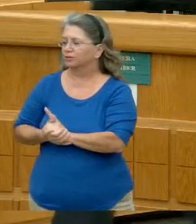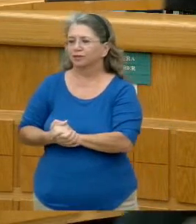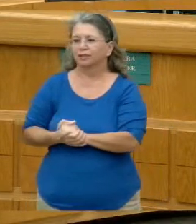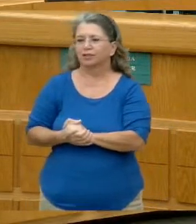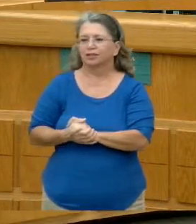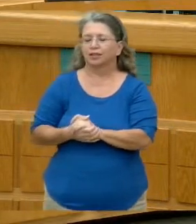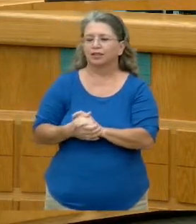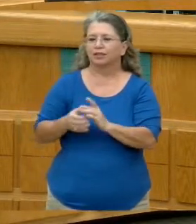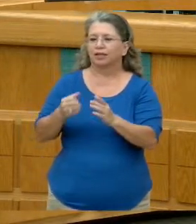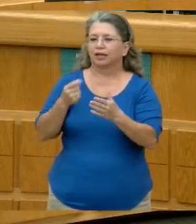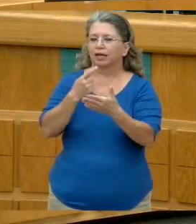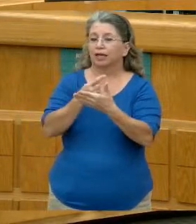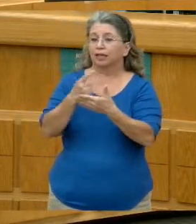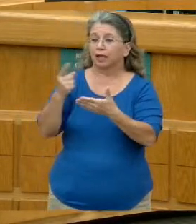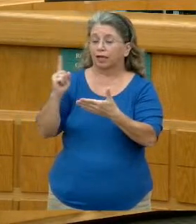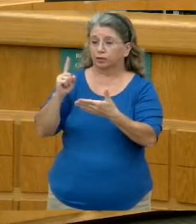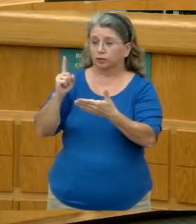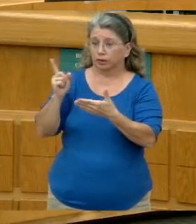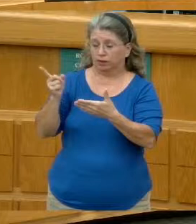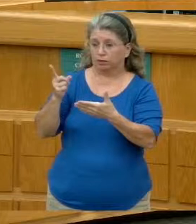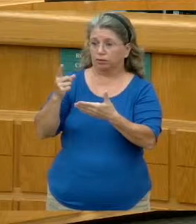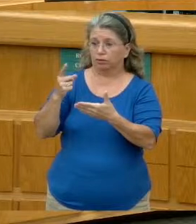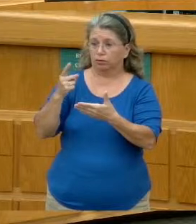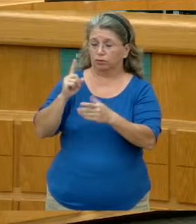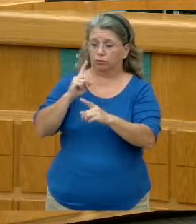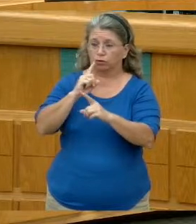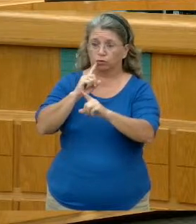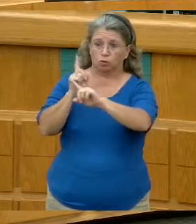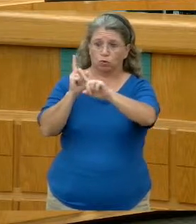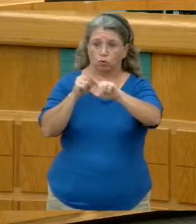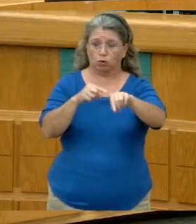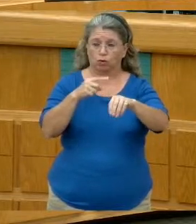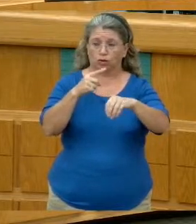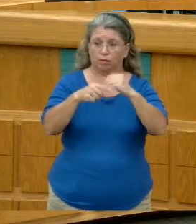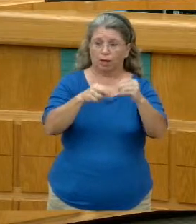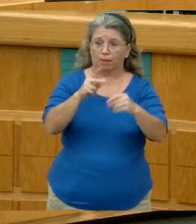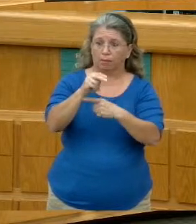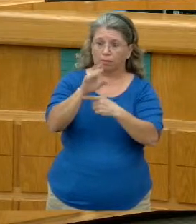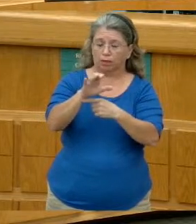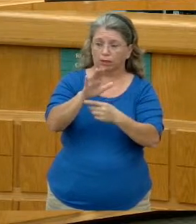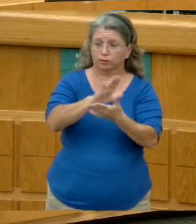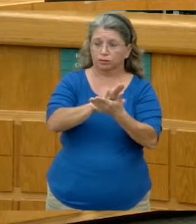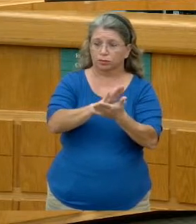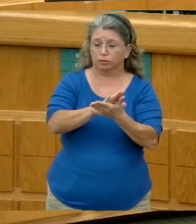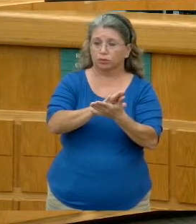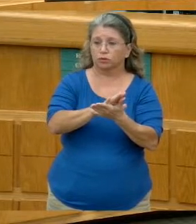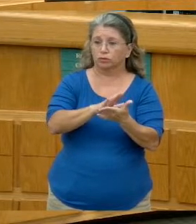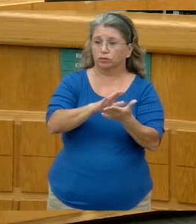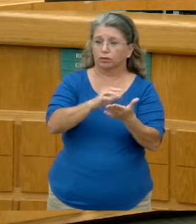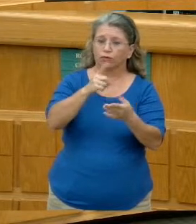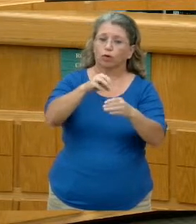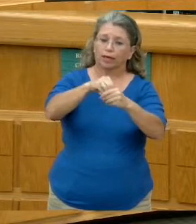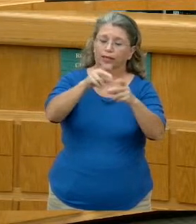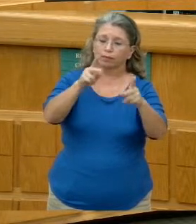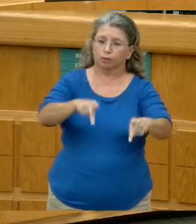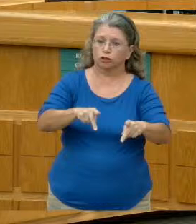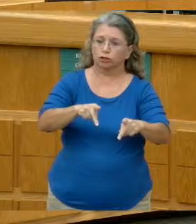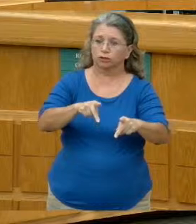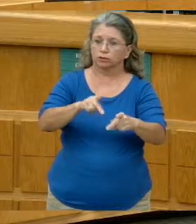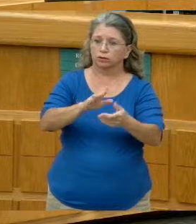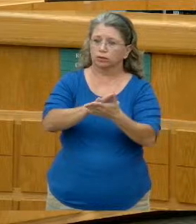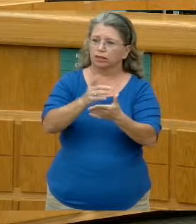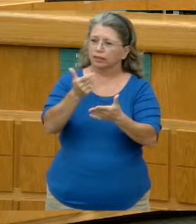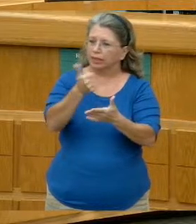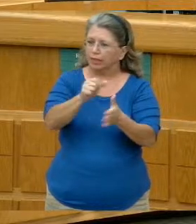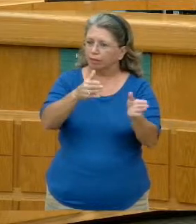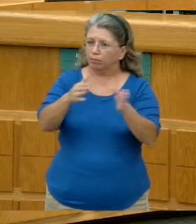Last week, when you issued an order to the for the public schools, yeah, to remain closed, yes, in person, is there a plan to issue an order for the charter